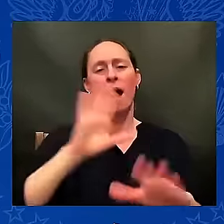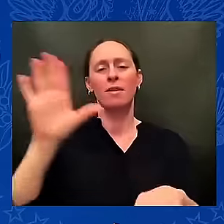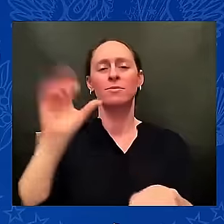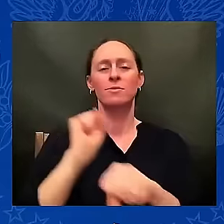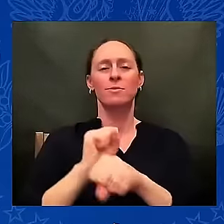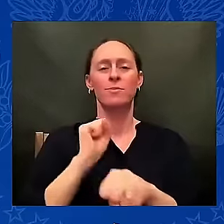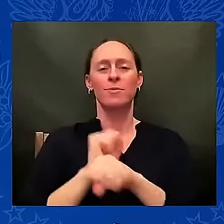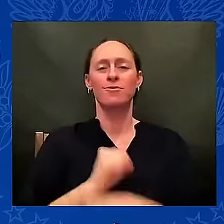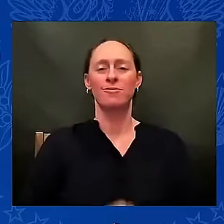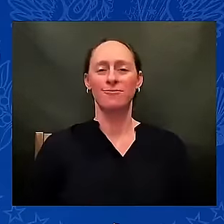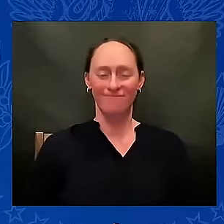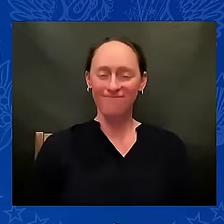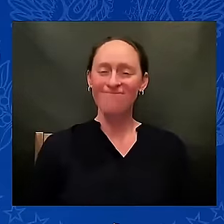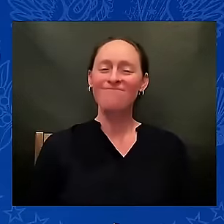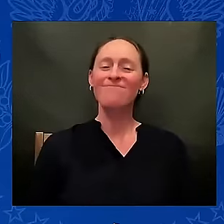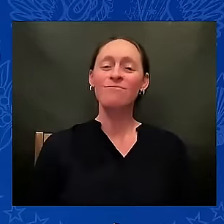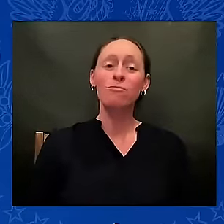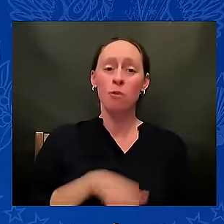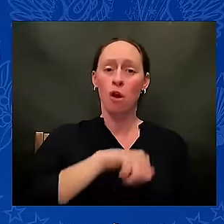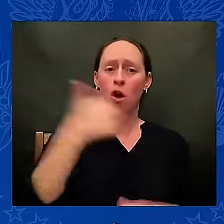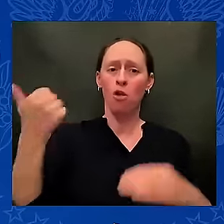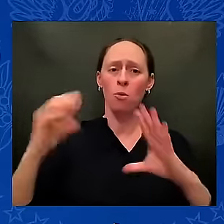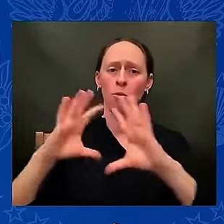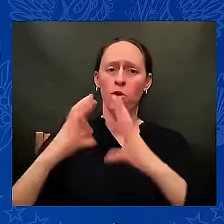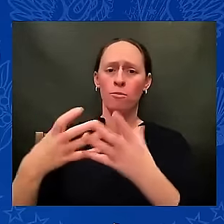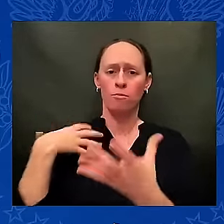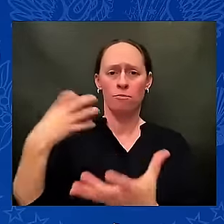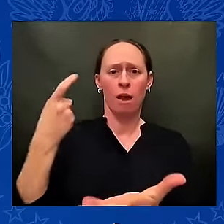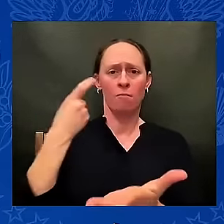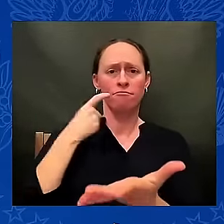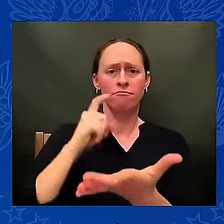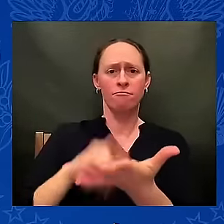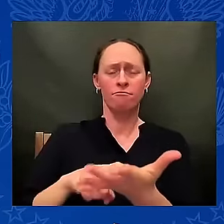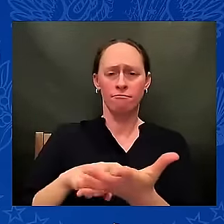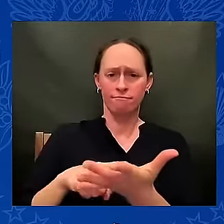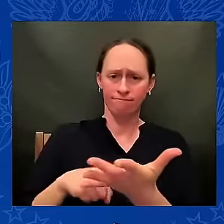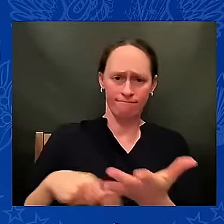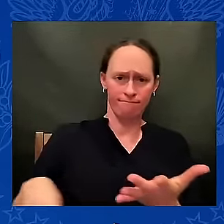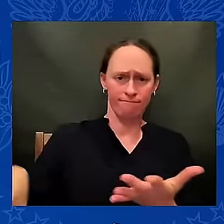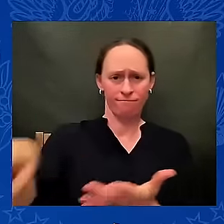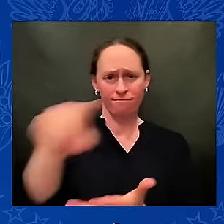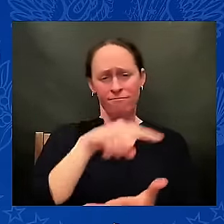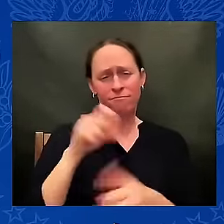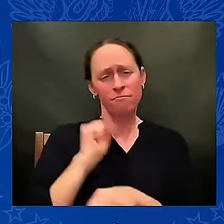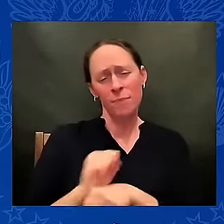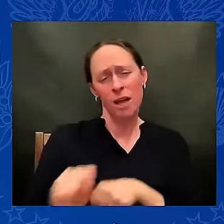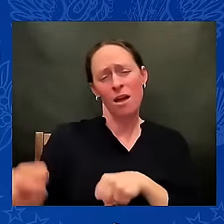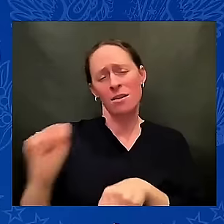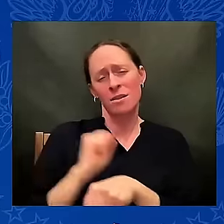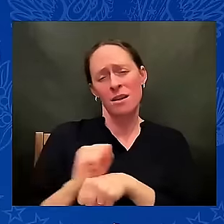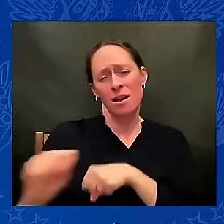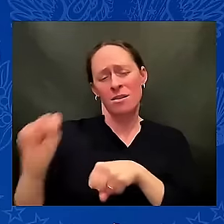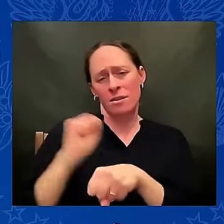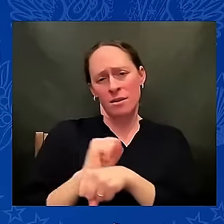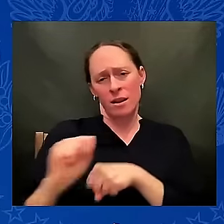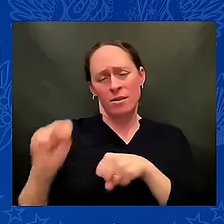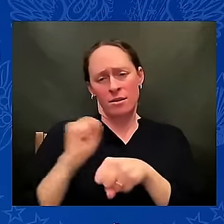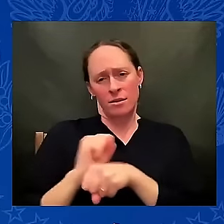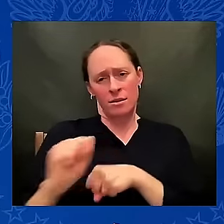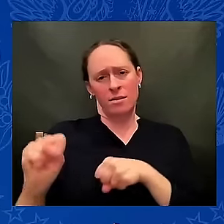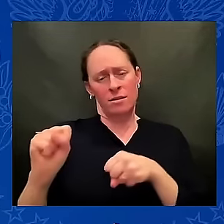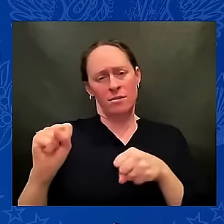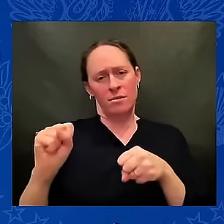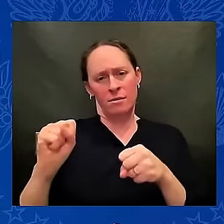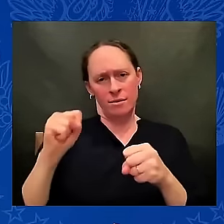this dark chapter. And leaders like Secretary Howland, who whose grandparents were children at one of those boarding